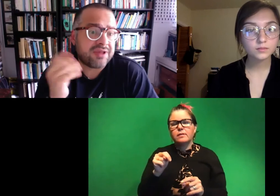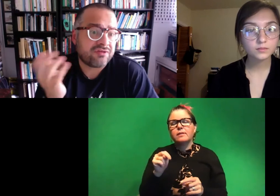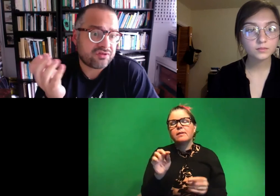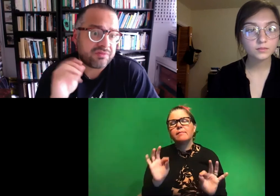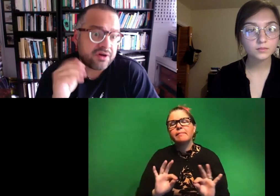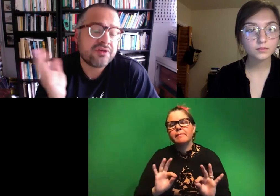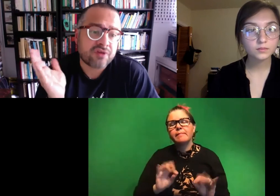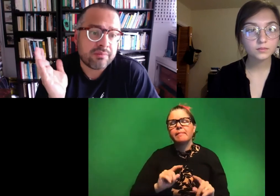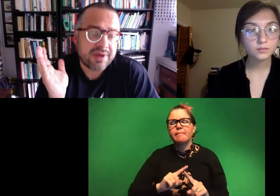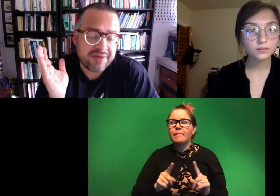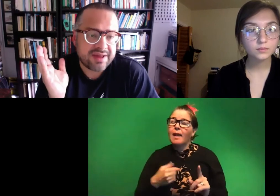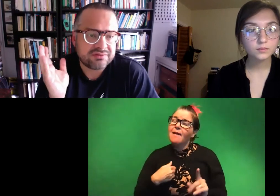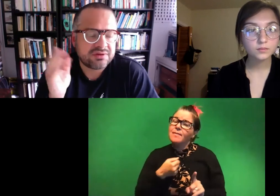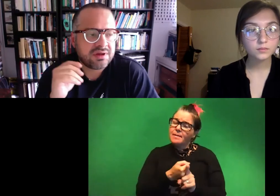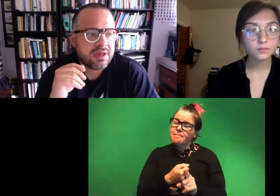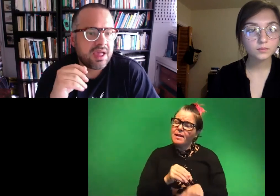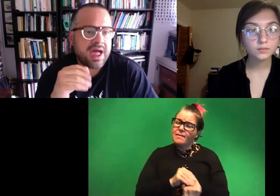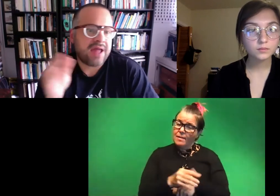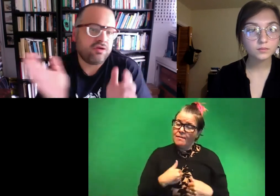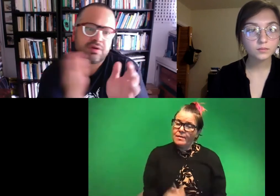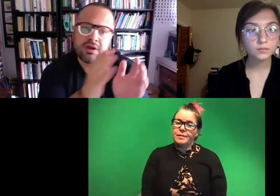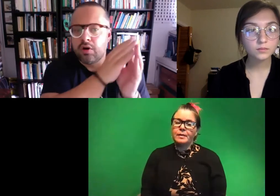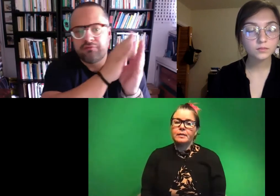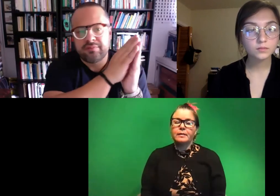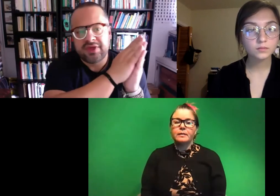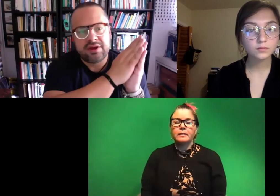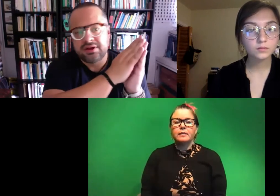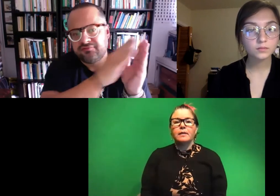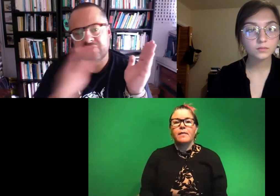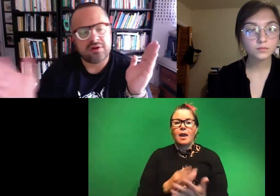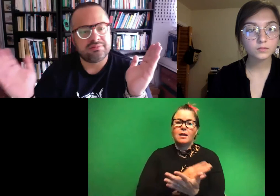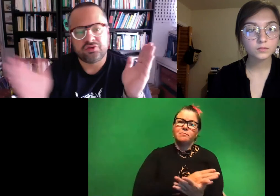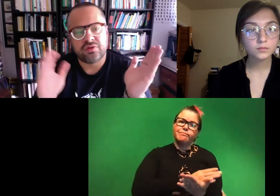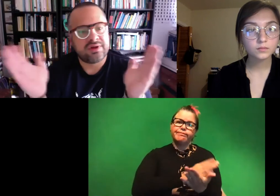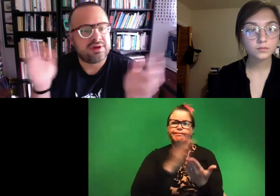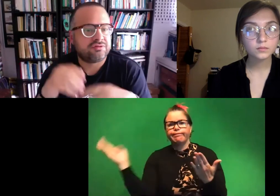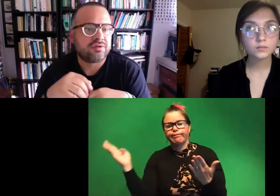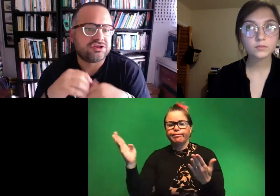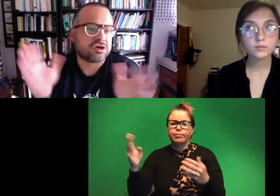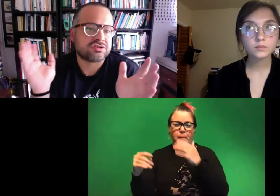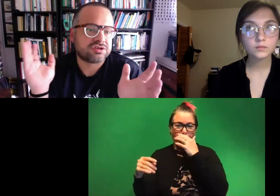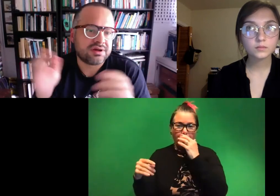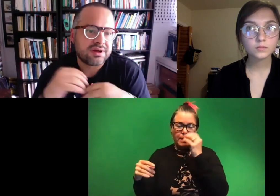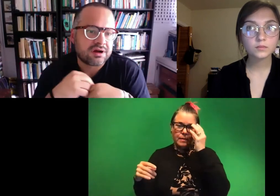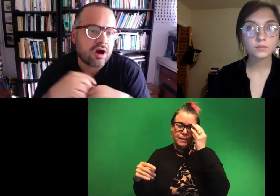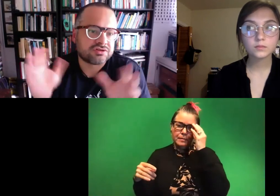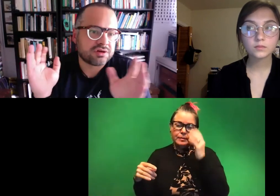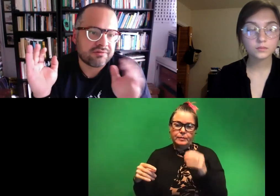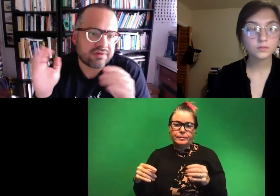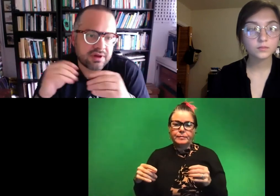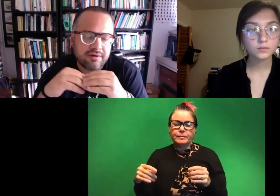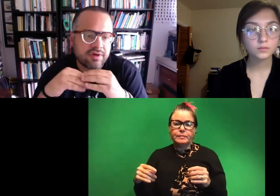but there is some effect. And you can go from there to the just the